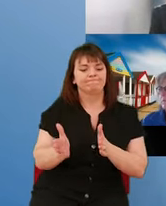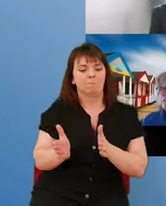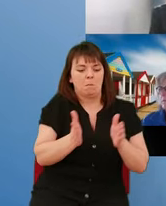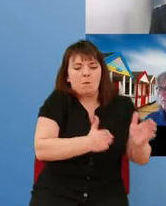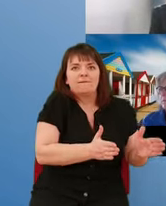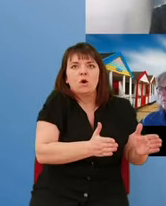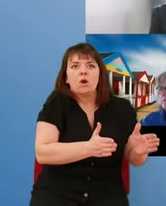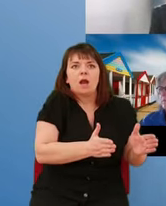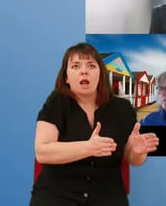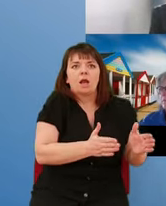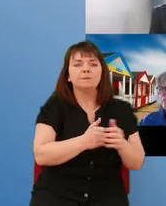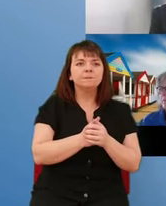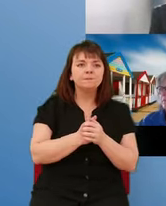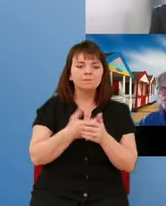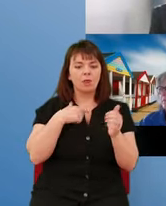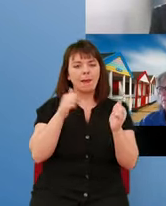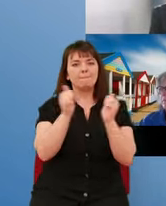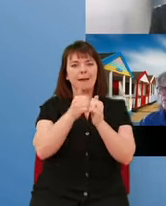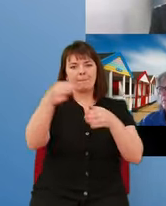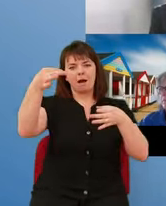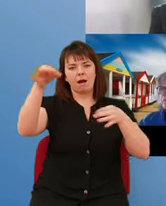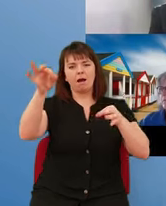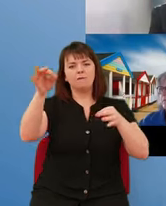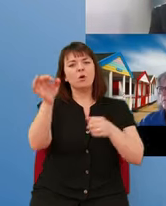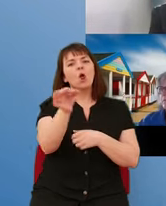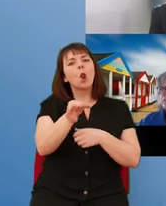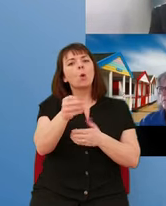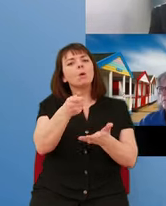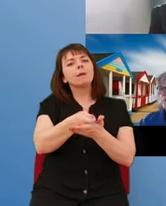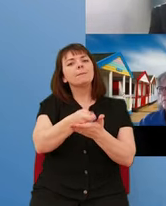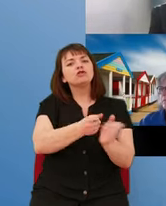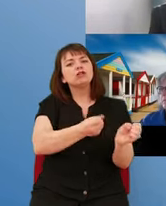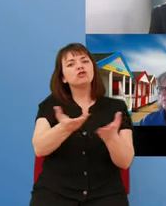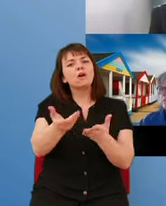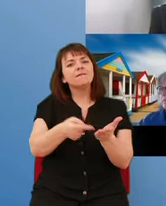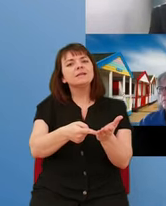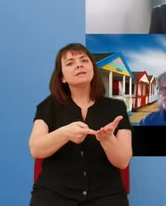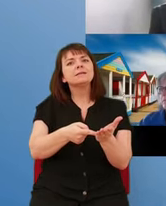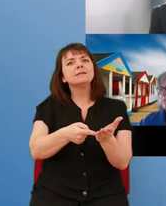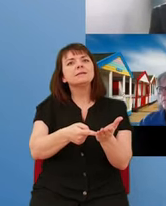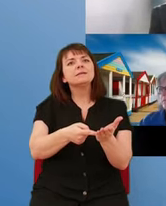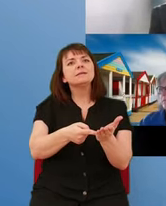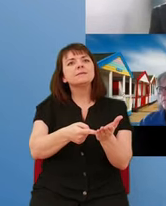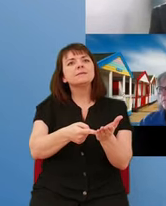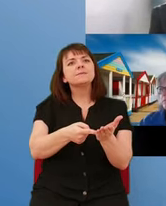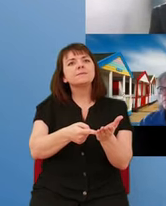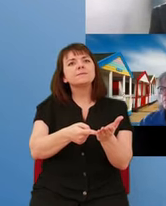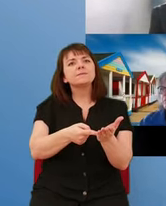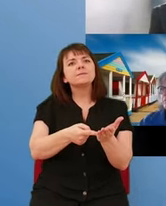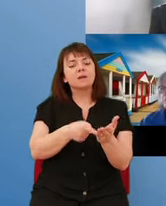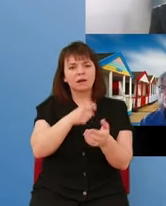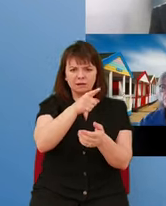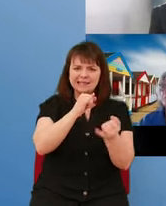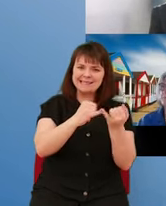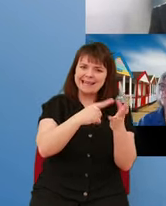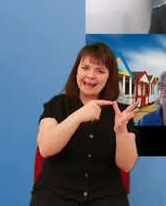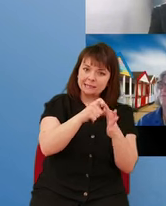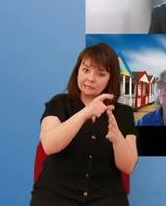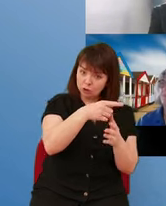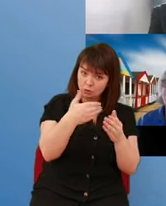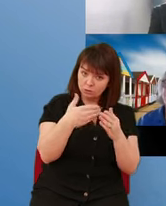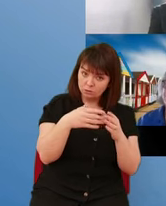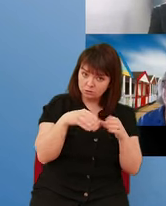you taking this one, Sadie, or is Gina joining us? I think Gina is going to join us if